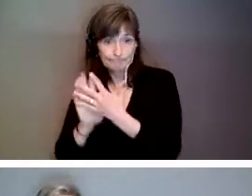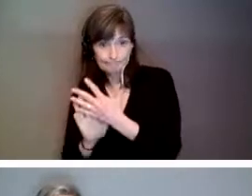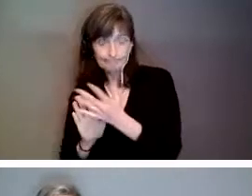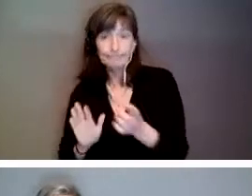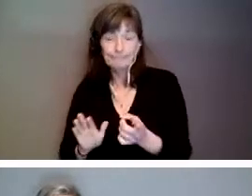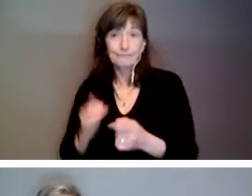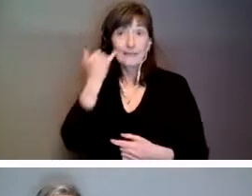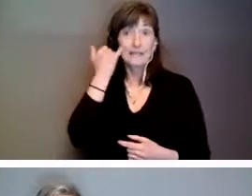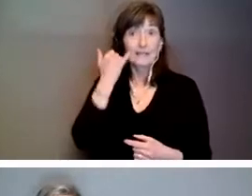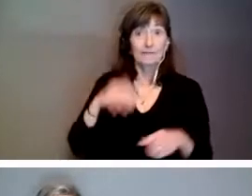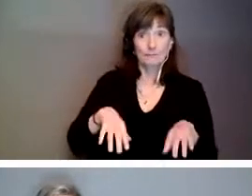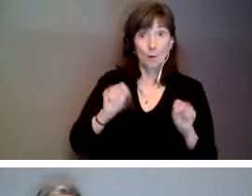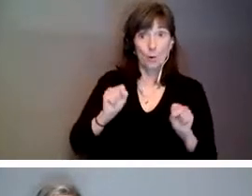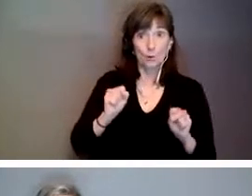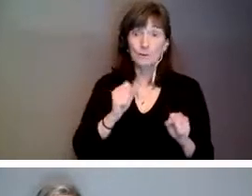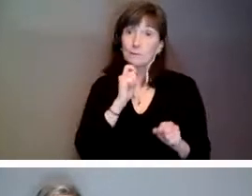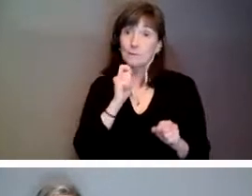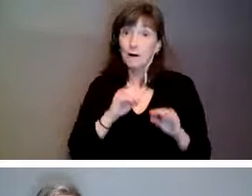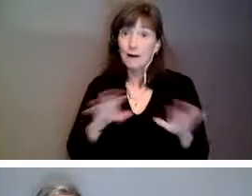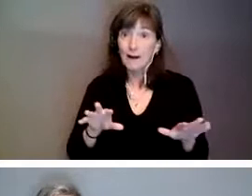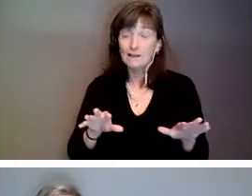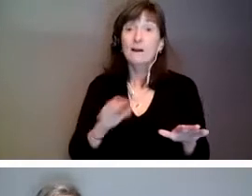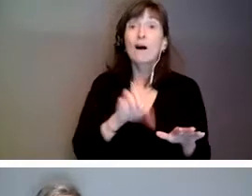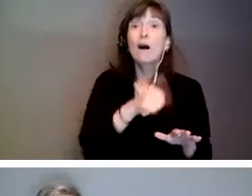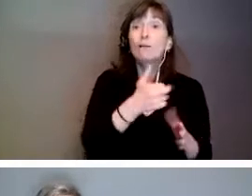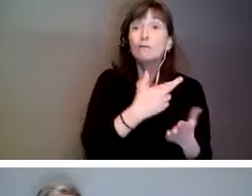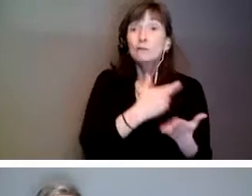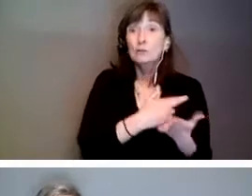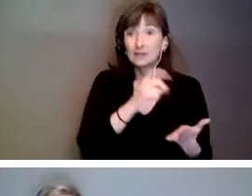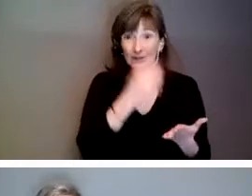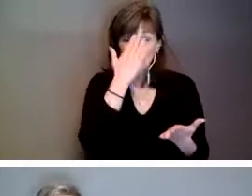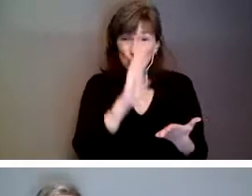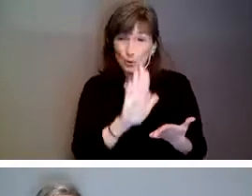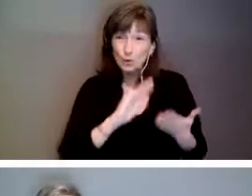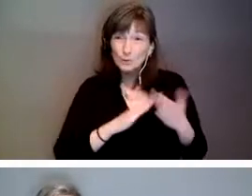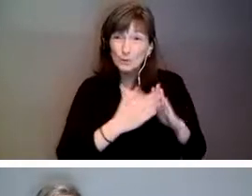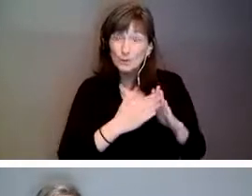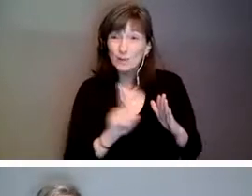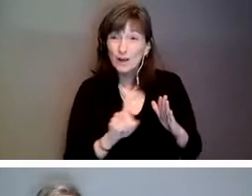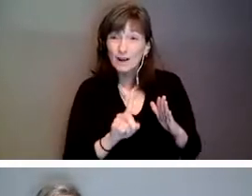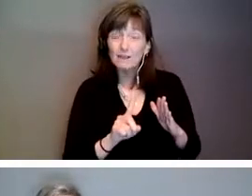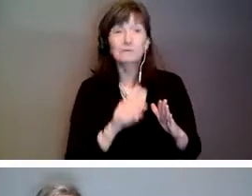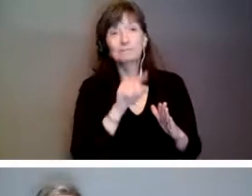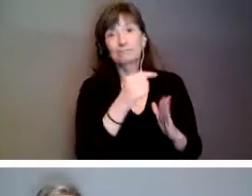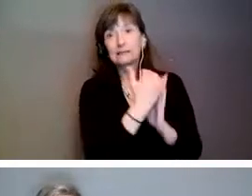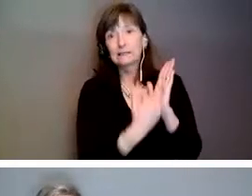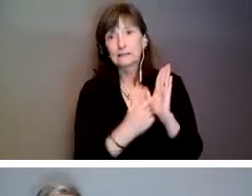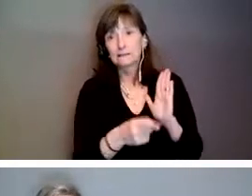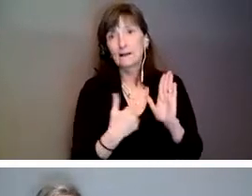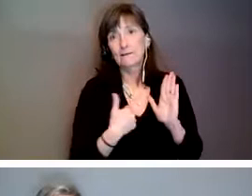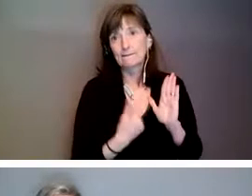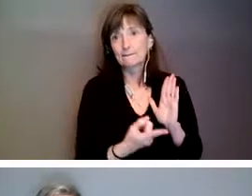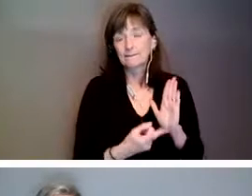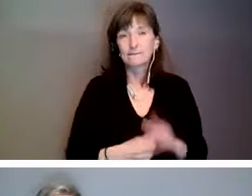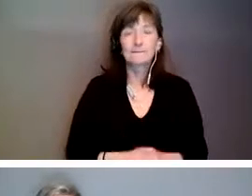this podcast, that they can have handy to use as a resource for directing people to get information and support services.